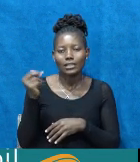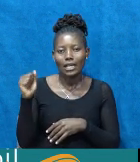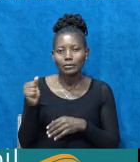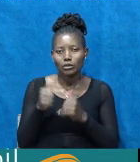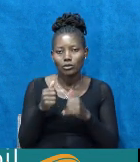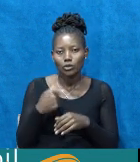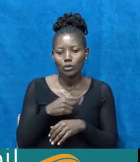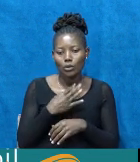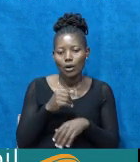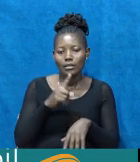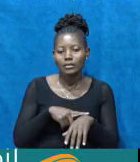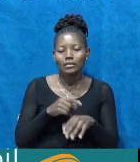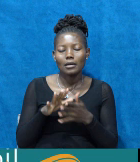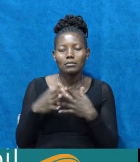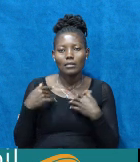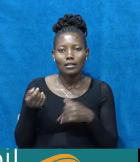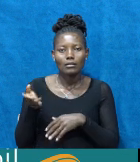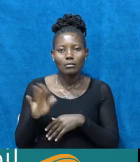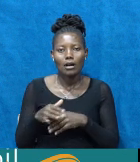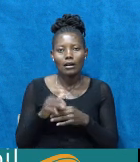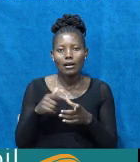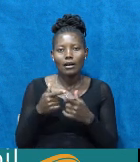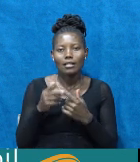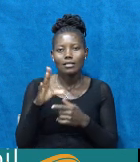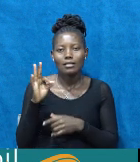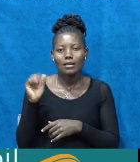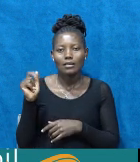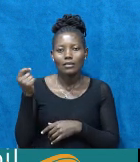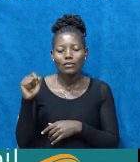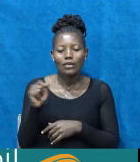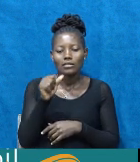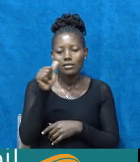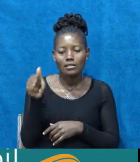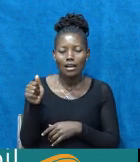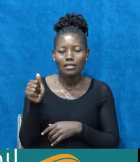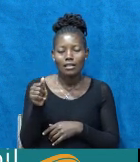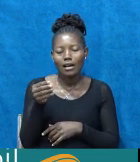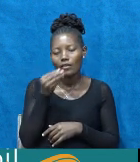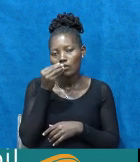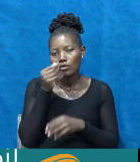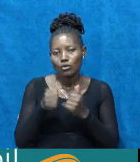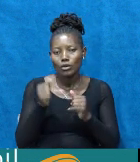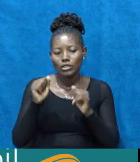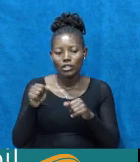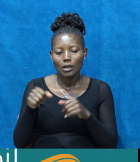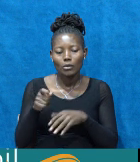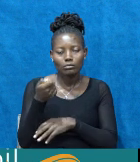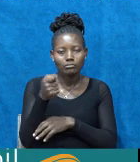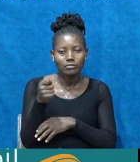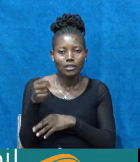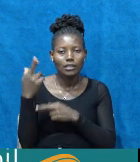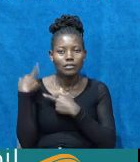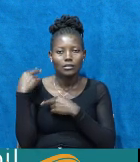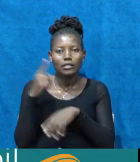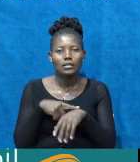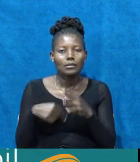cereals, our green bananas, our ugali, our chapati. All those are able to provide us with the carbohydrates that we are